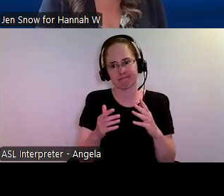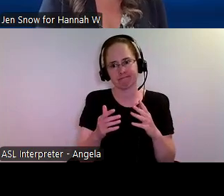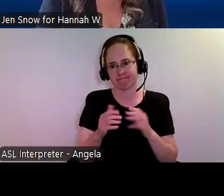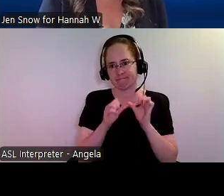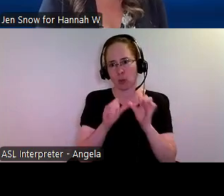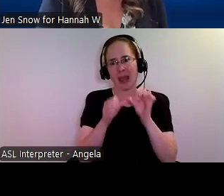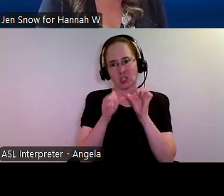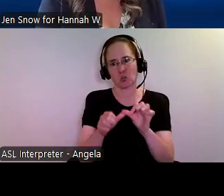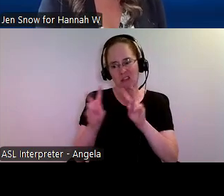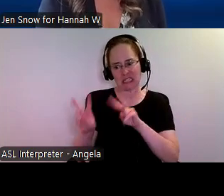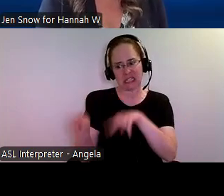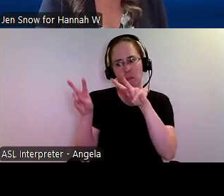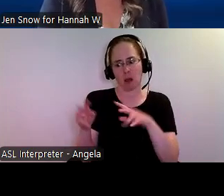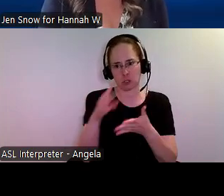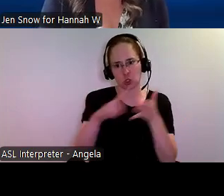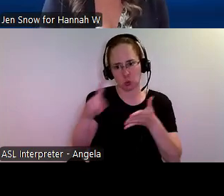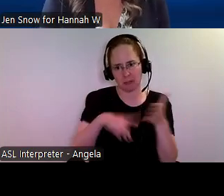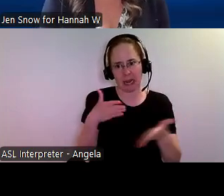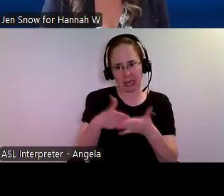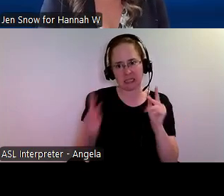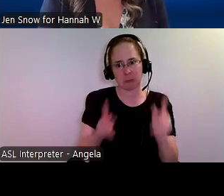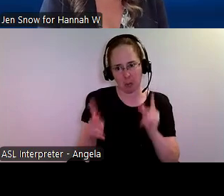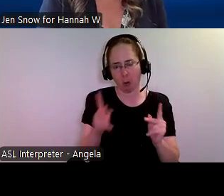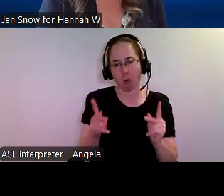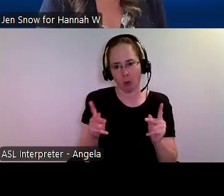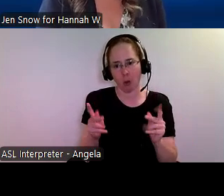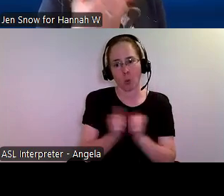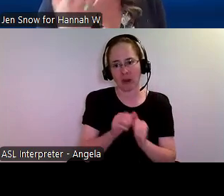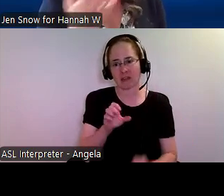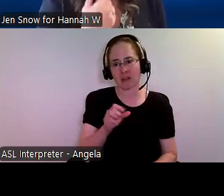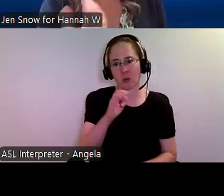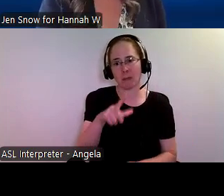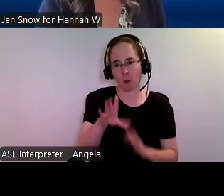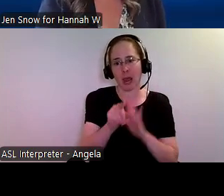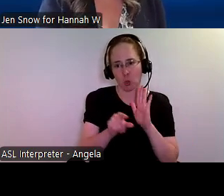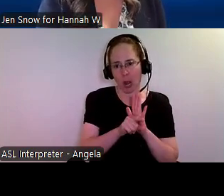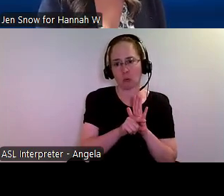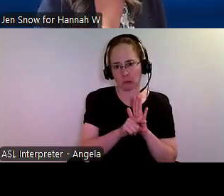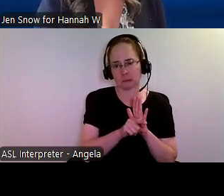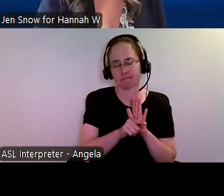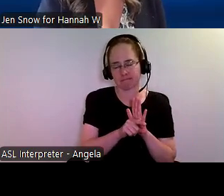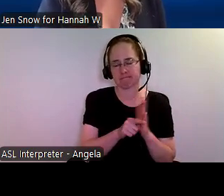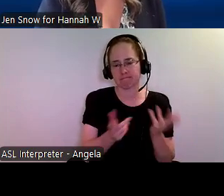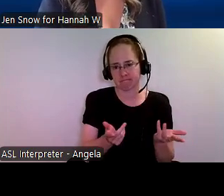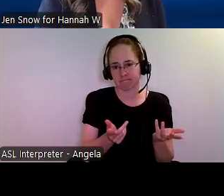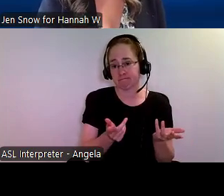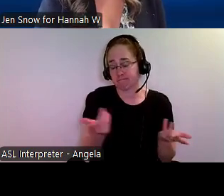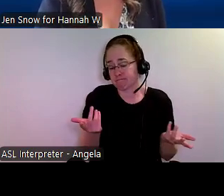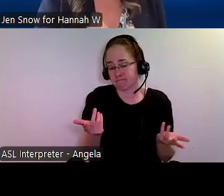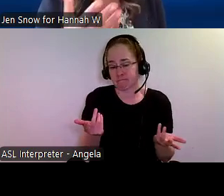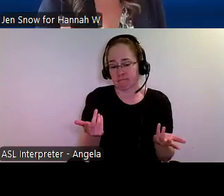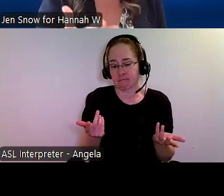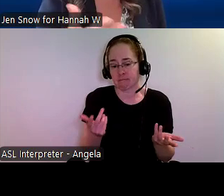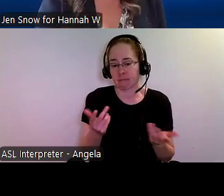and discriminate against people who have a criminal background check, a criminal background, whether that's in